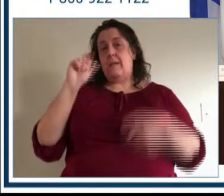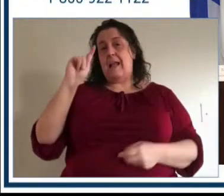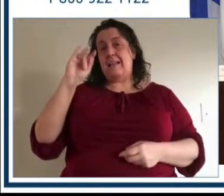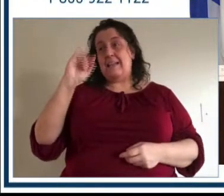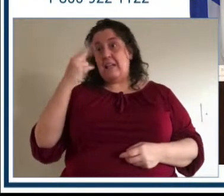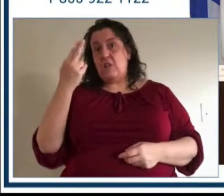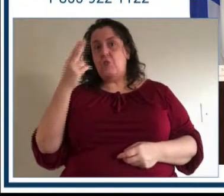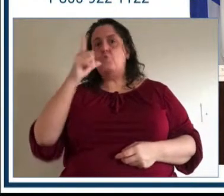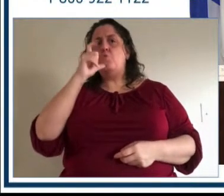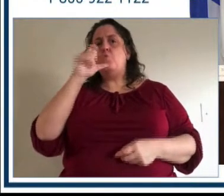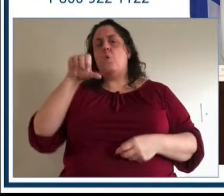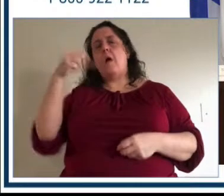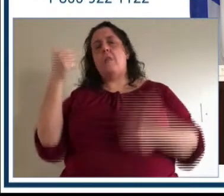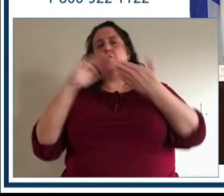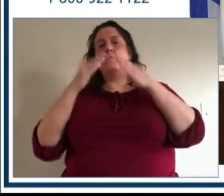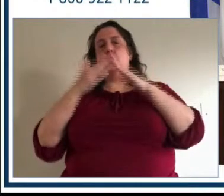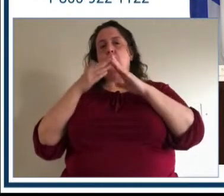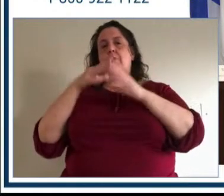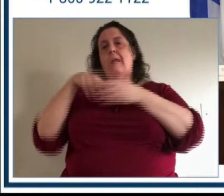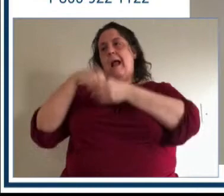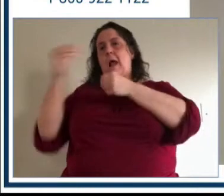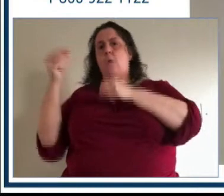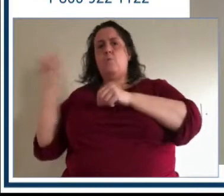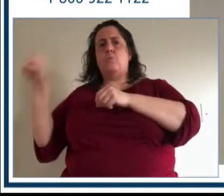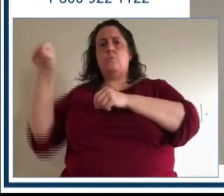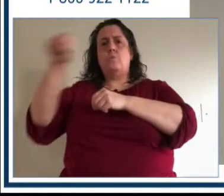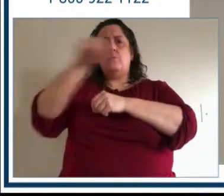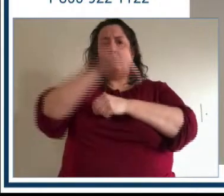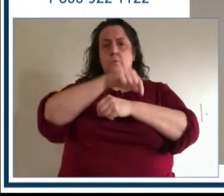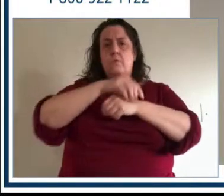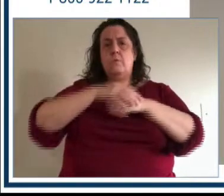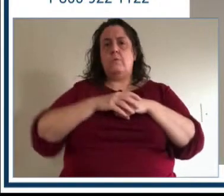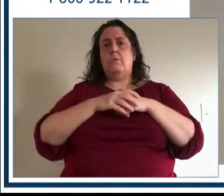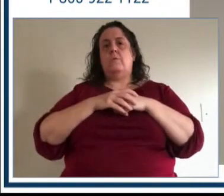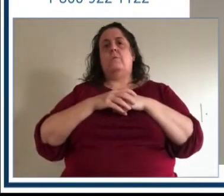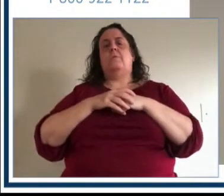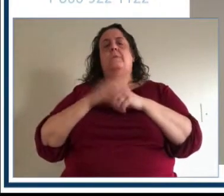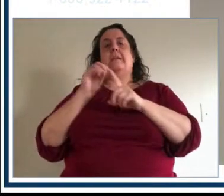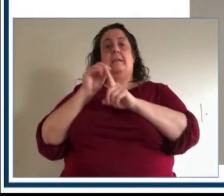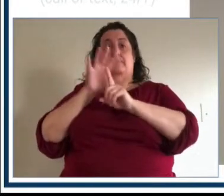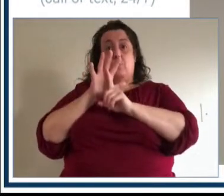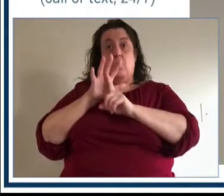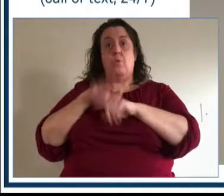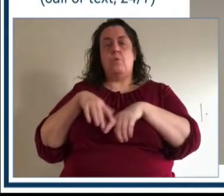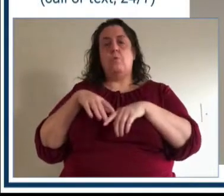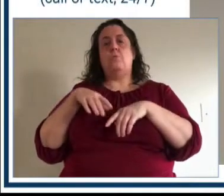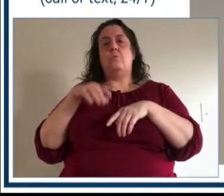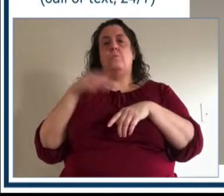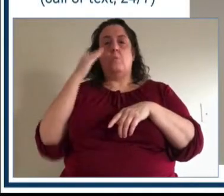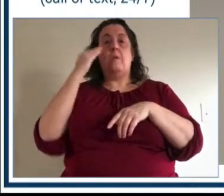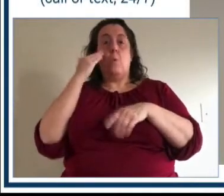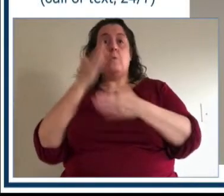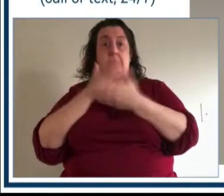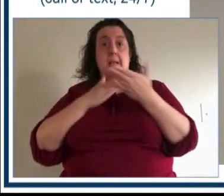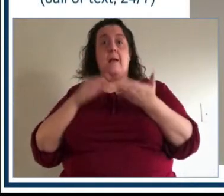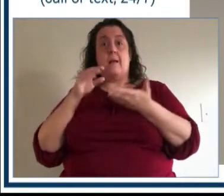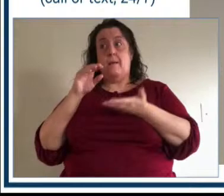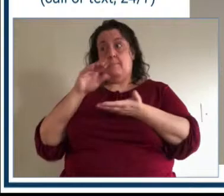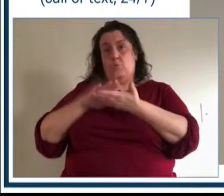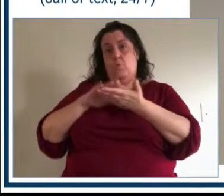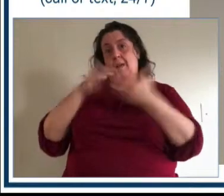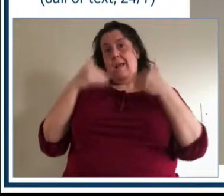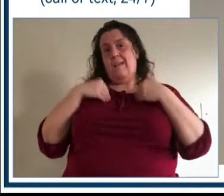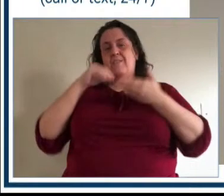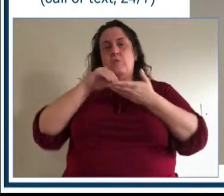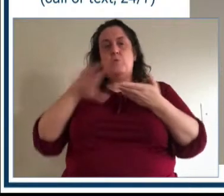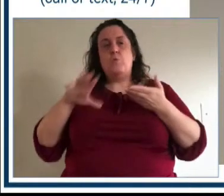Antigonish. Well, that will tell. We know we've had some student teachers in some schools. We've just talked about